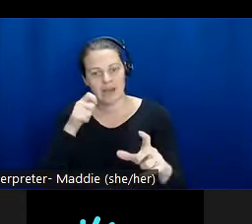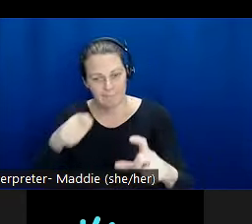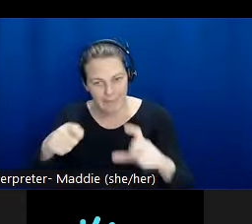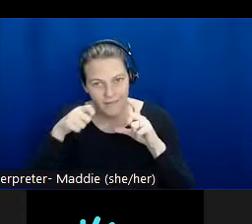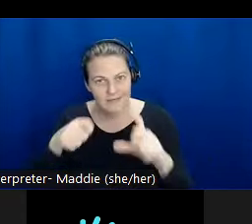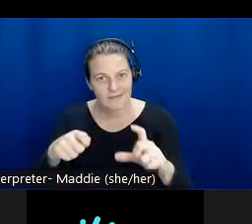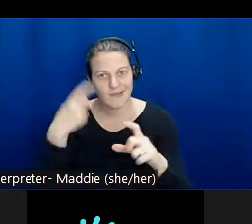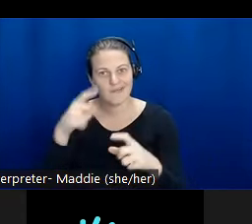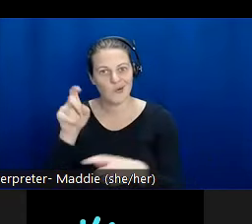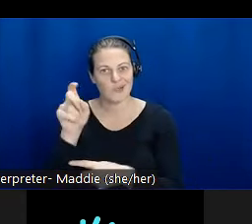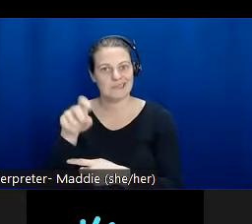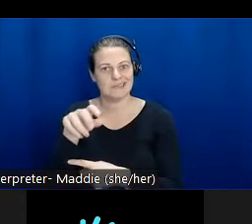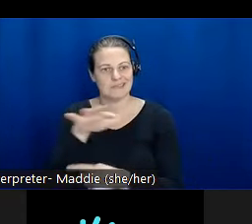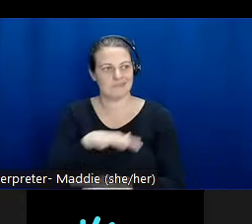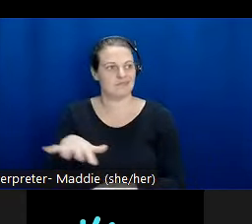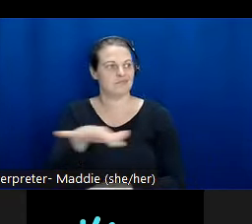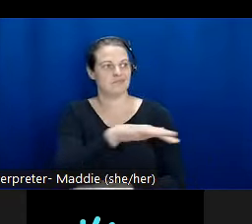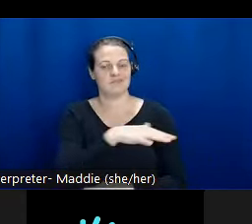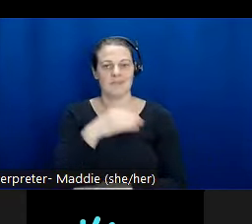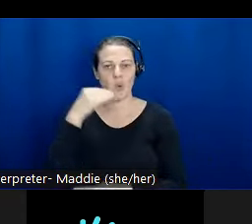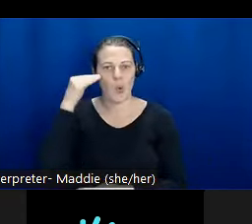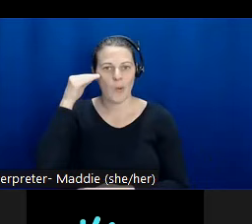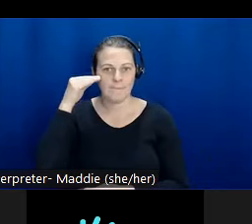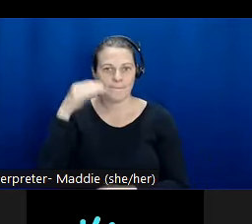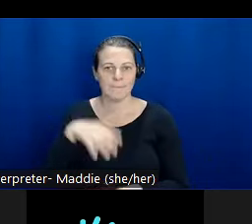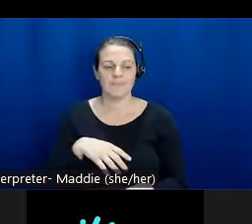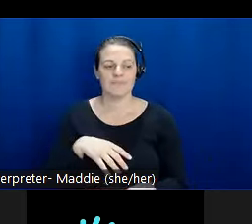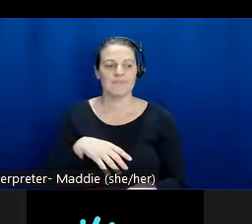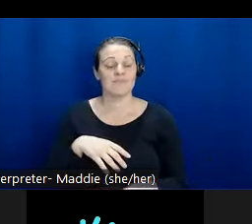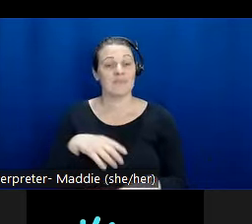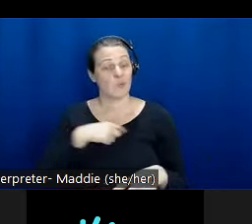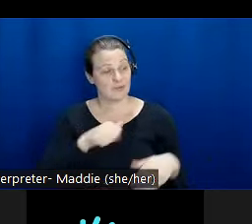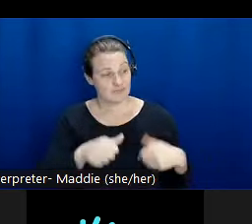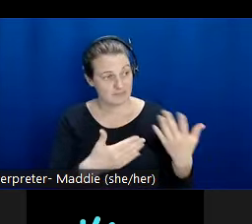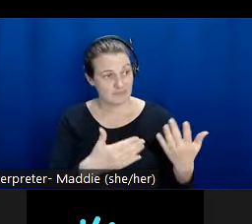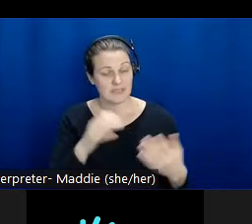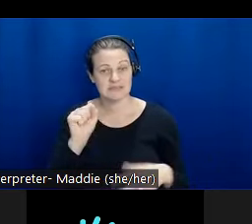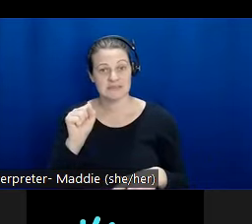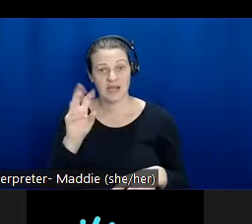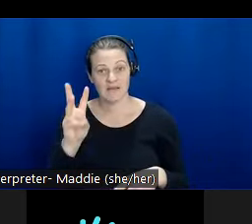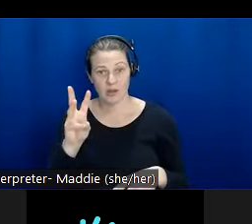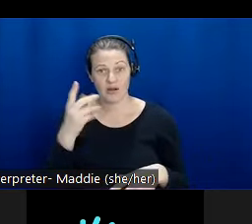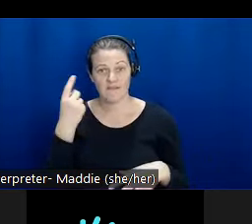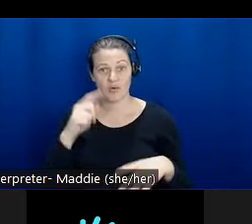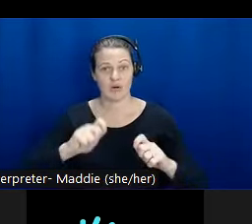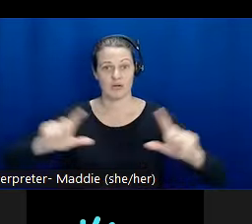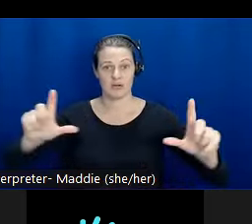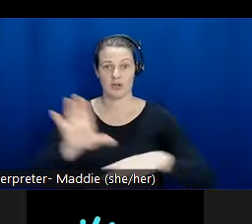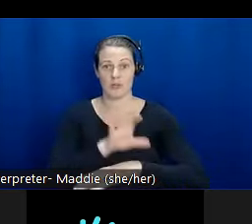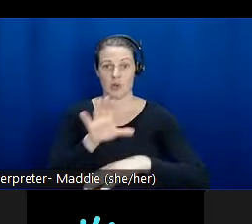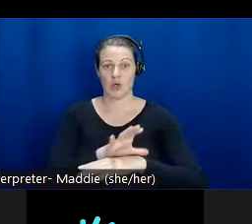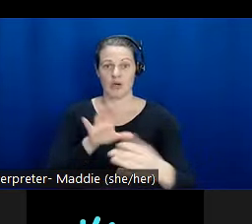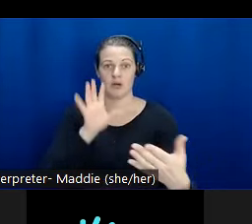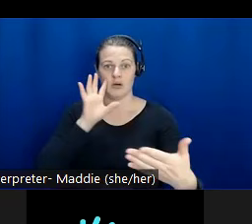house. And we discussed software that she can install onto her computer screen to blow up images